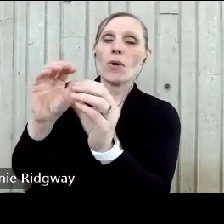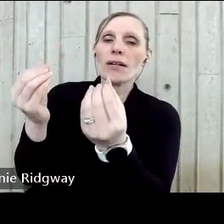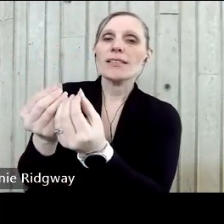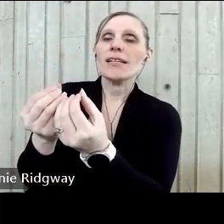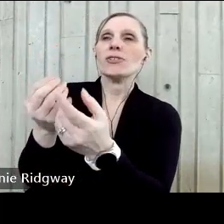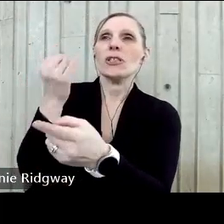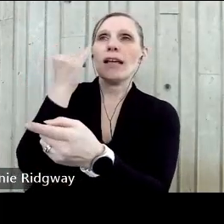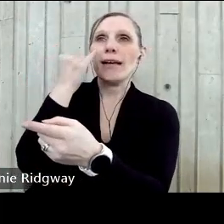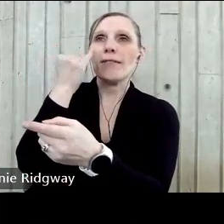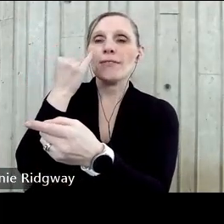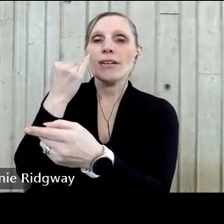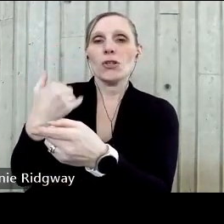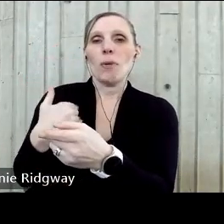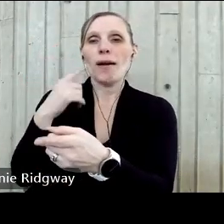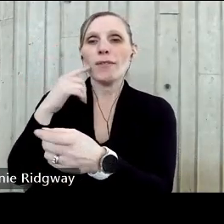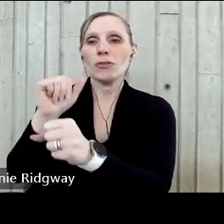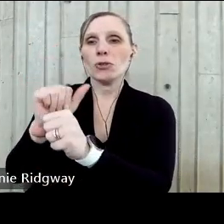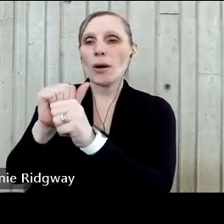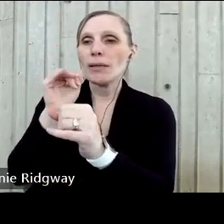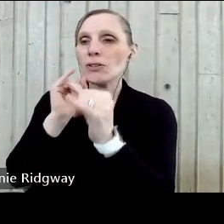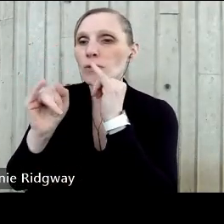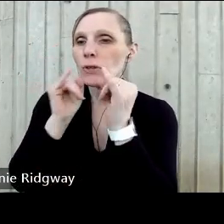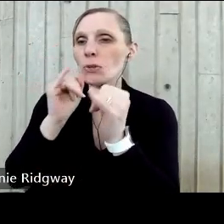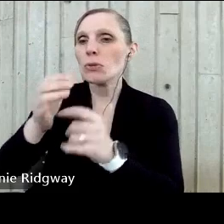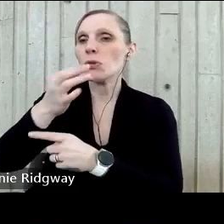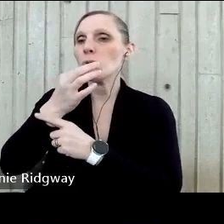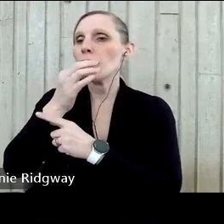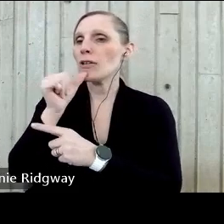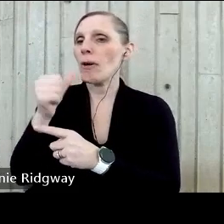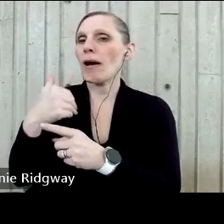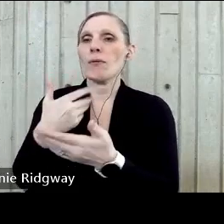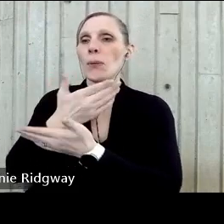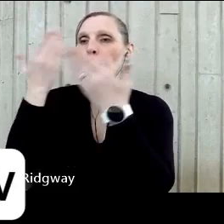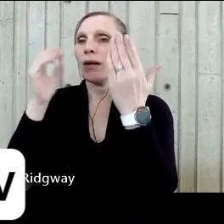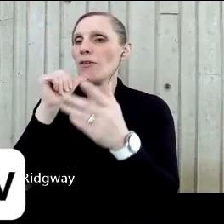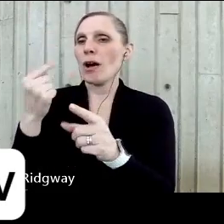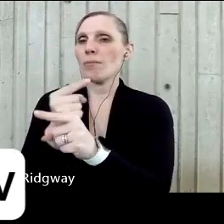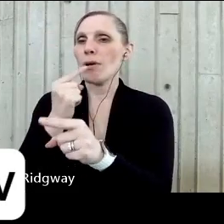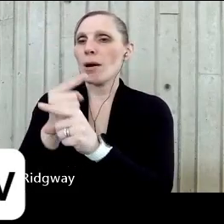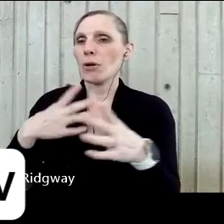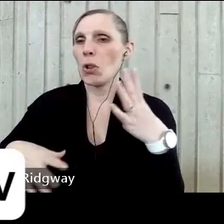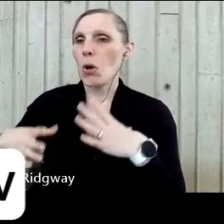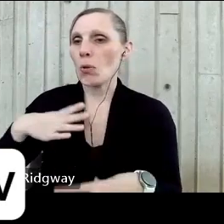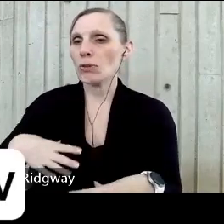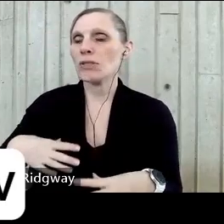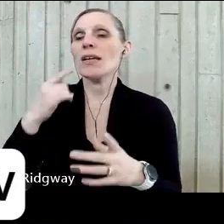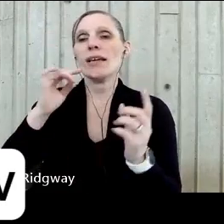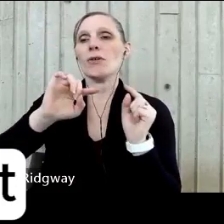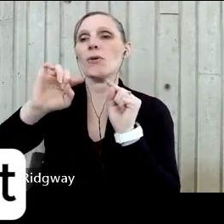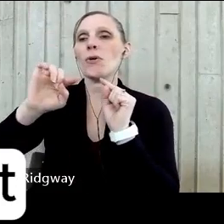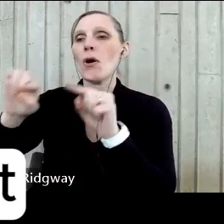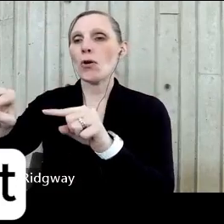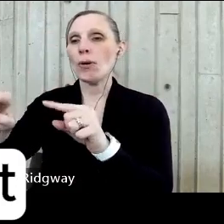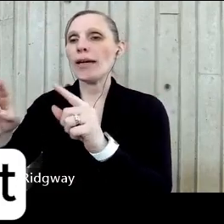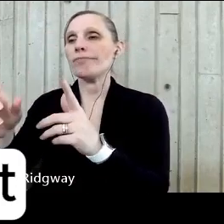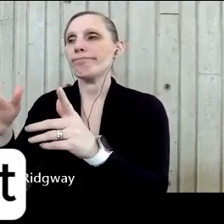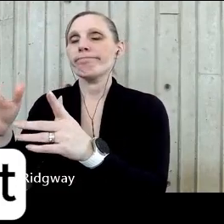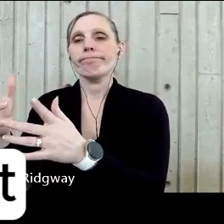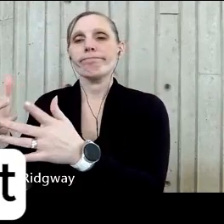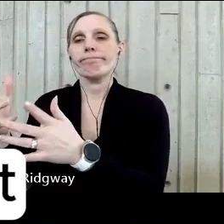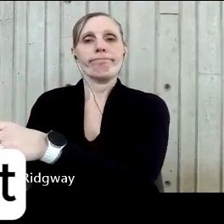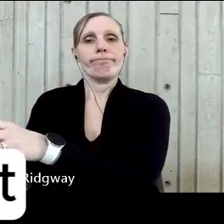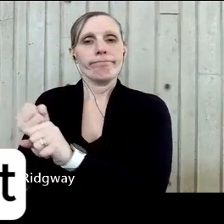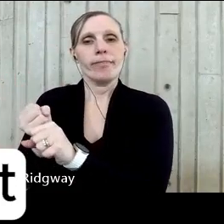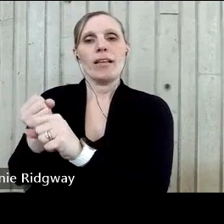any upcoming job interviews or pieces in that capacity. So if you feel like maybe you're not prepared for an interview and the budget is tight or you